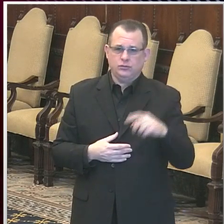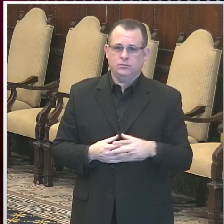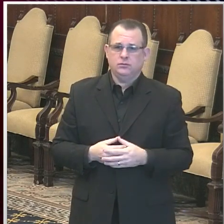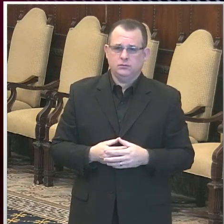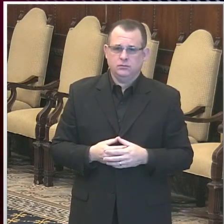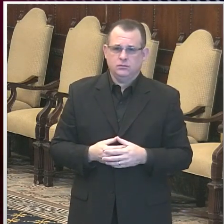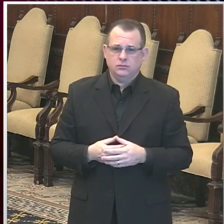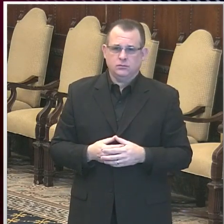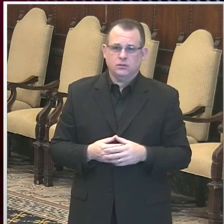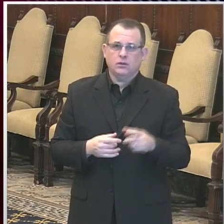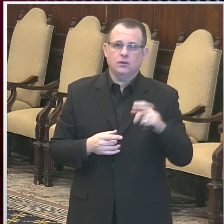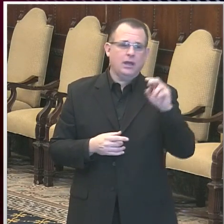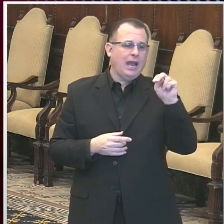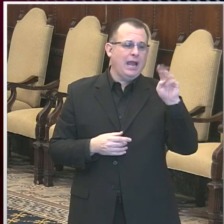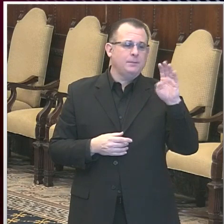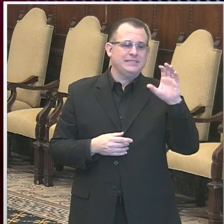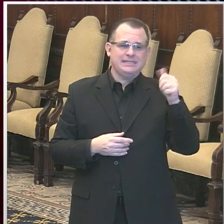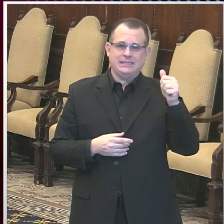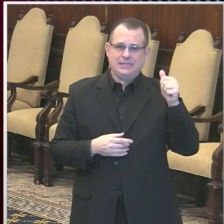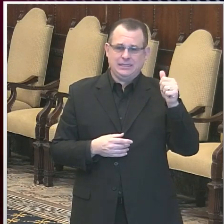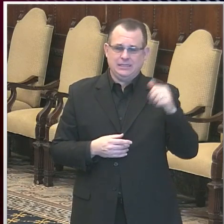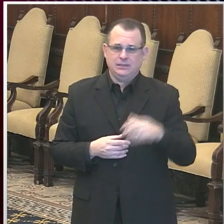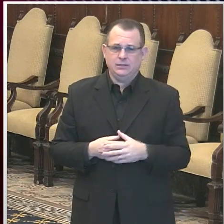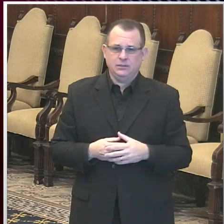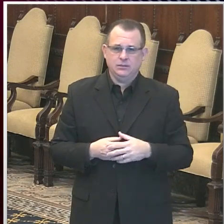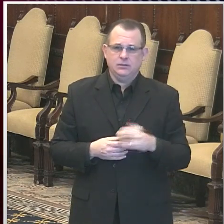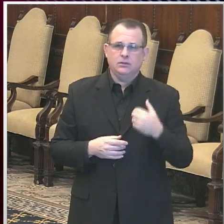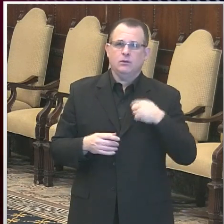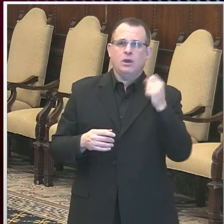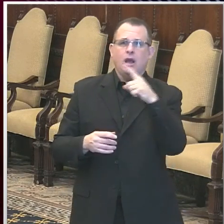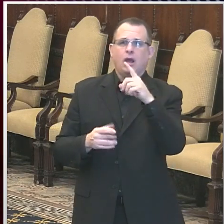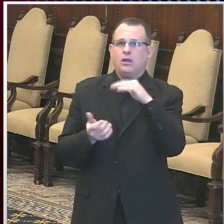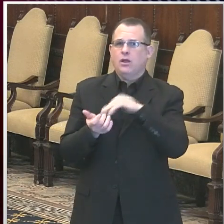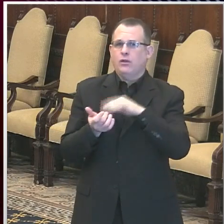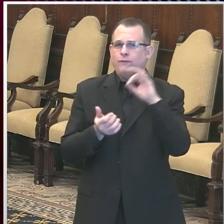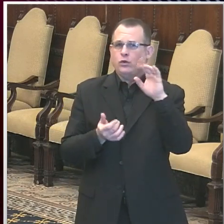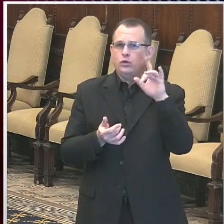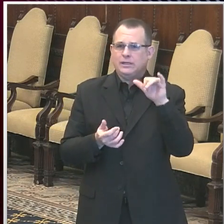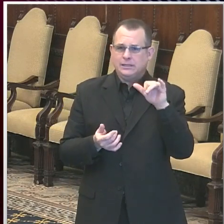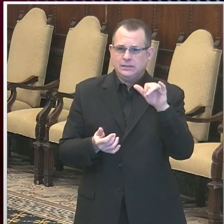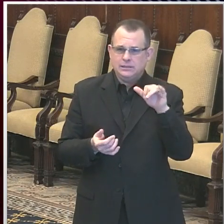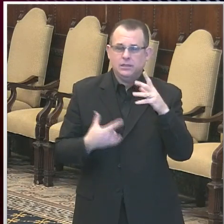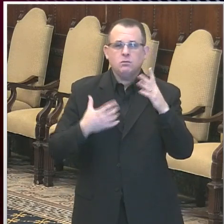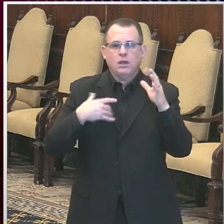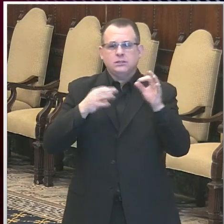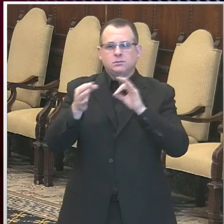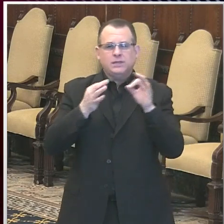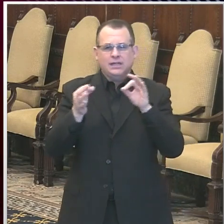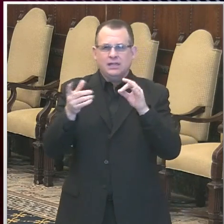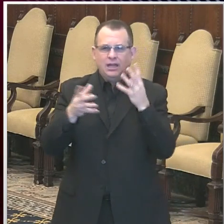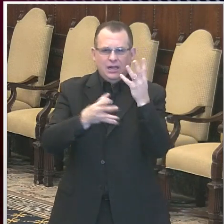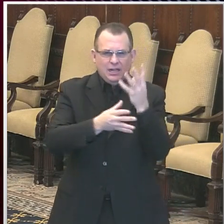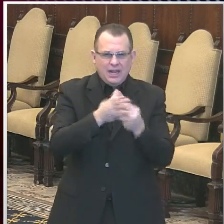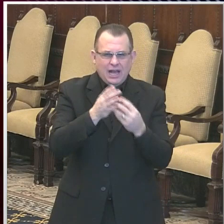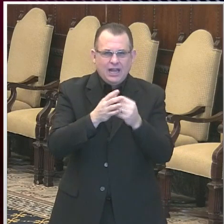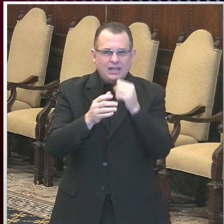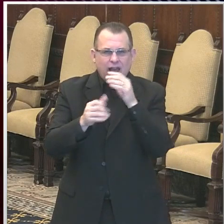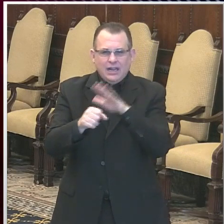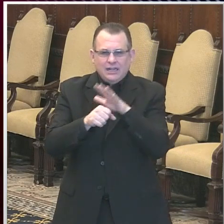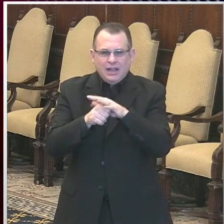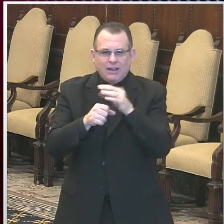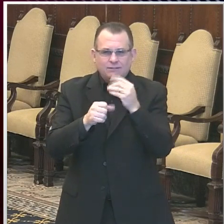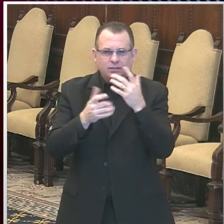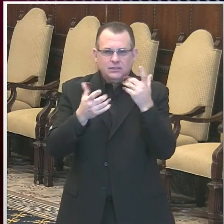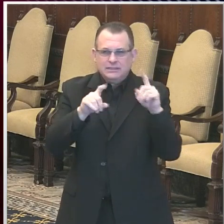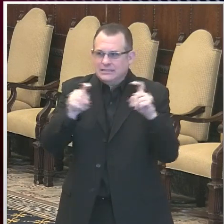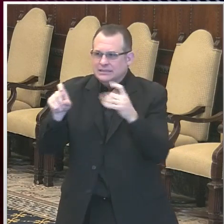Thank you. This couple of questions for Dr. Farley. Dr. Farley, you've talked a lot about the lack of testing supplies as a major problem. How much